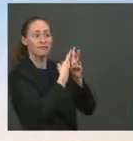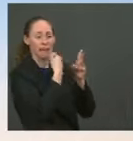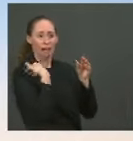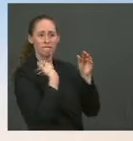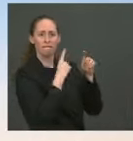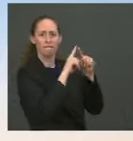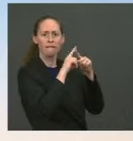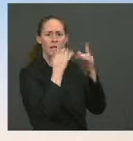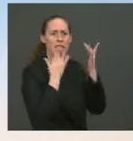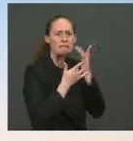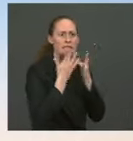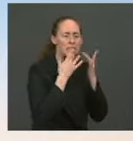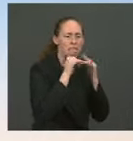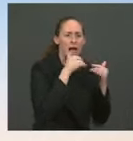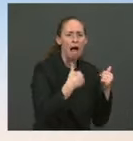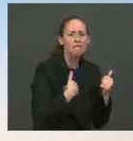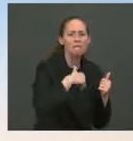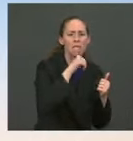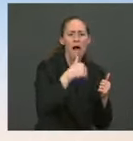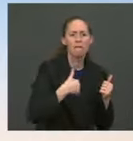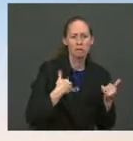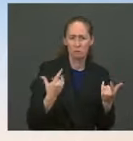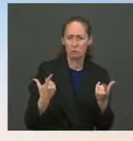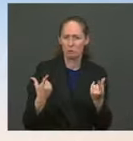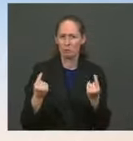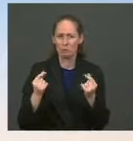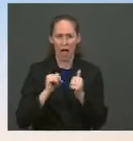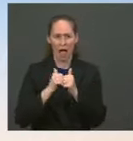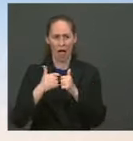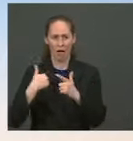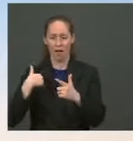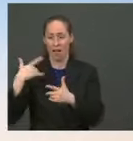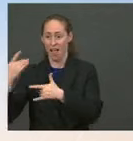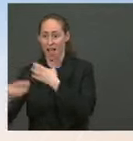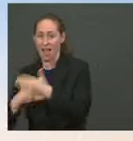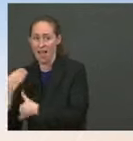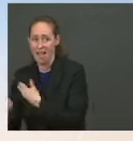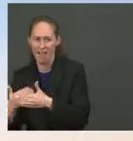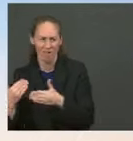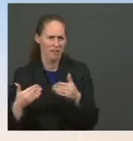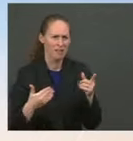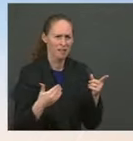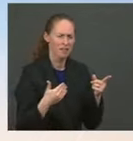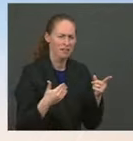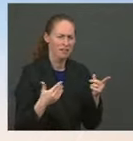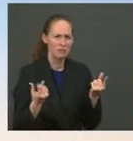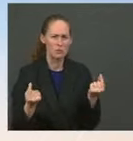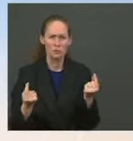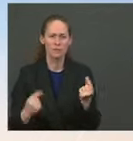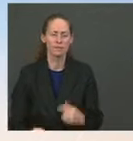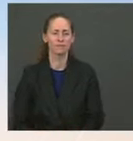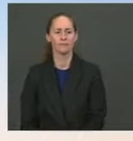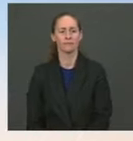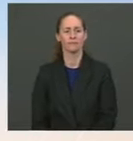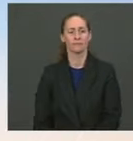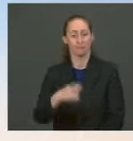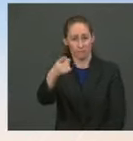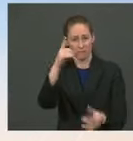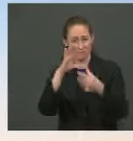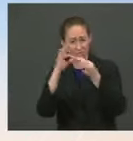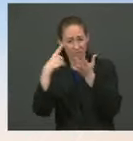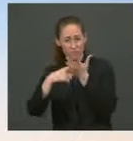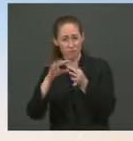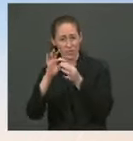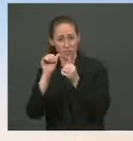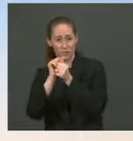shortages given your ultimate goal? Yeah, so are you talking about the port action plan that we, okay. So